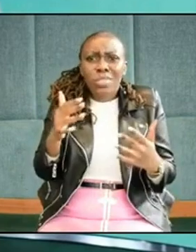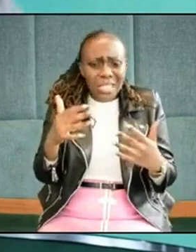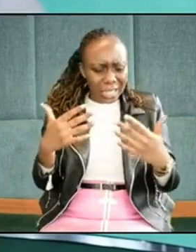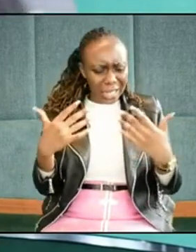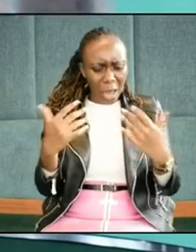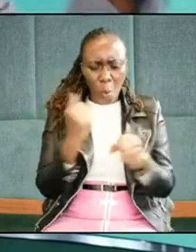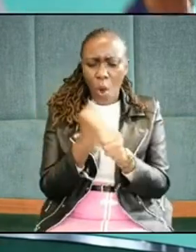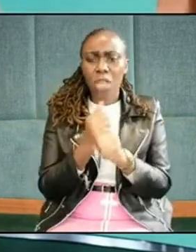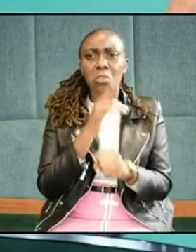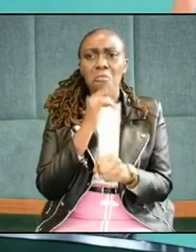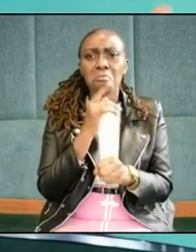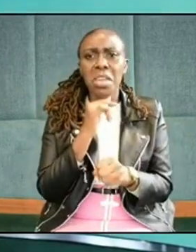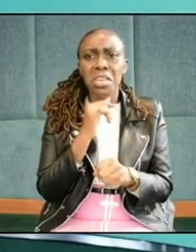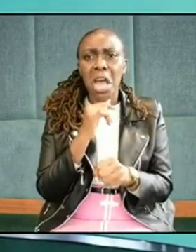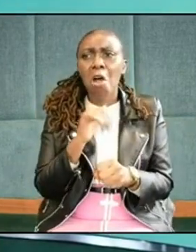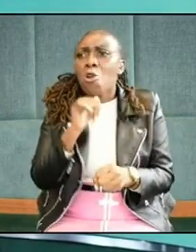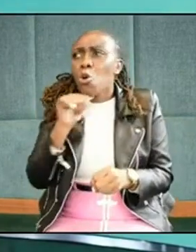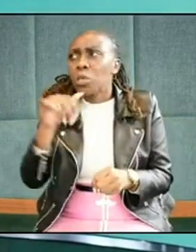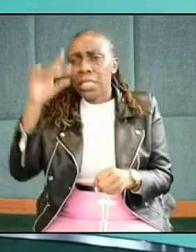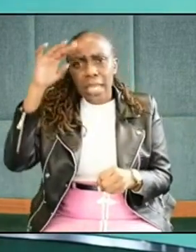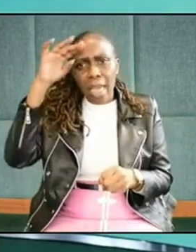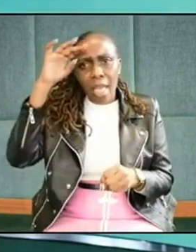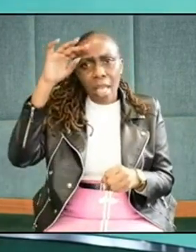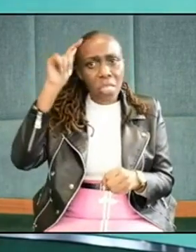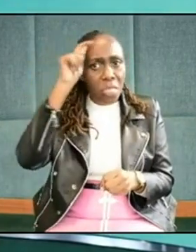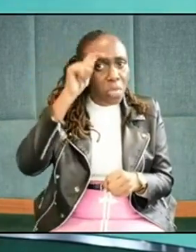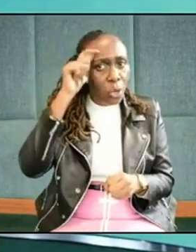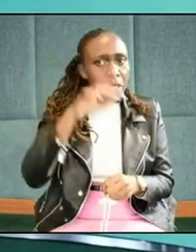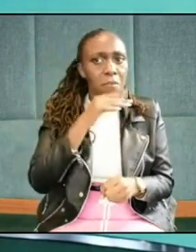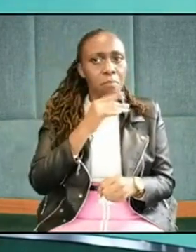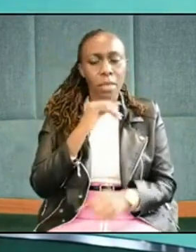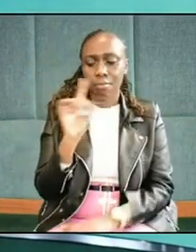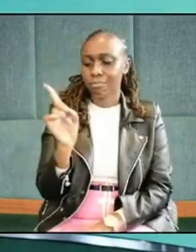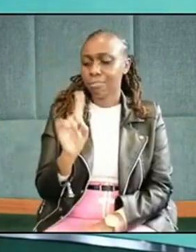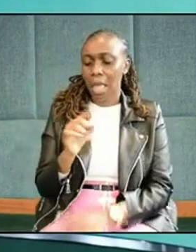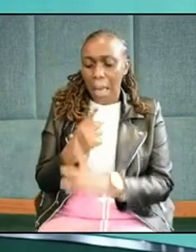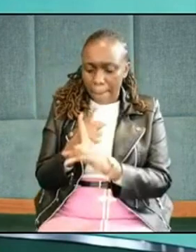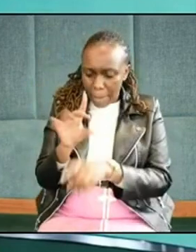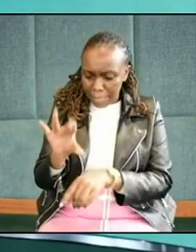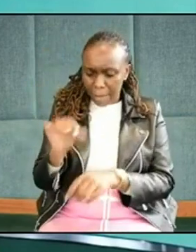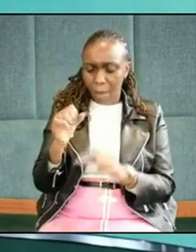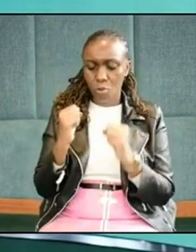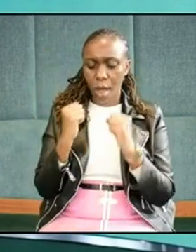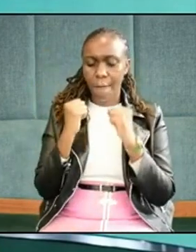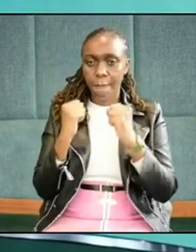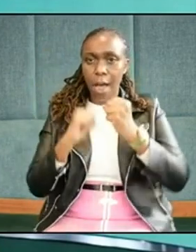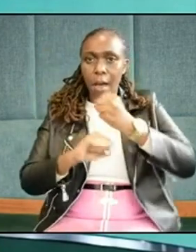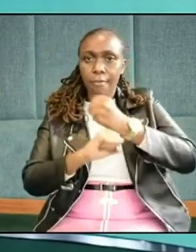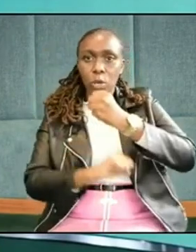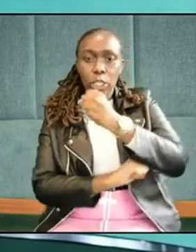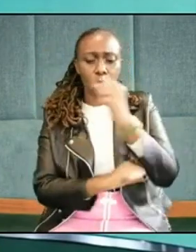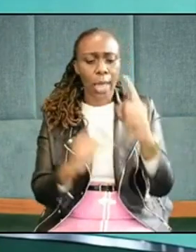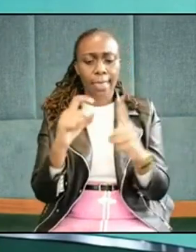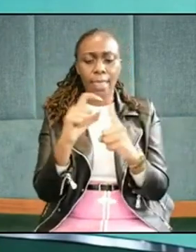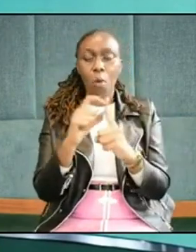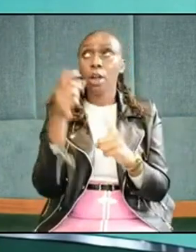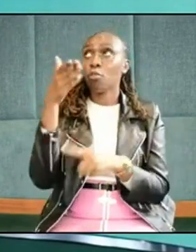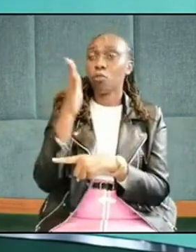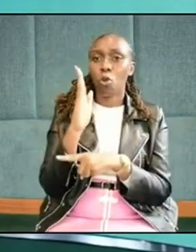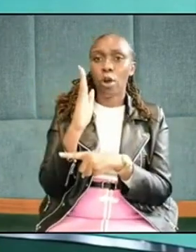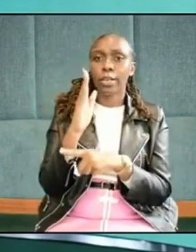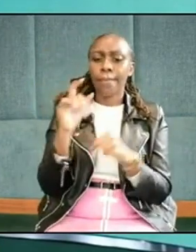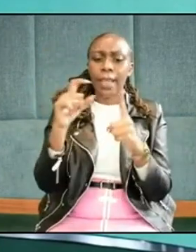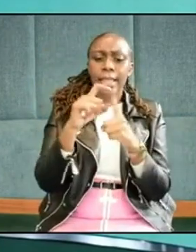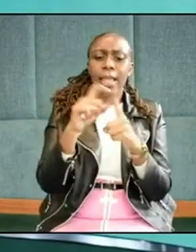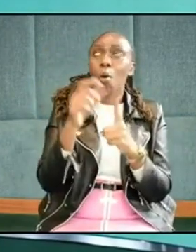men, not in the theories of men, but it has found a firm foundation in the word of God,